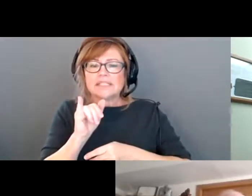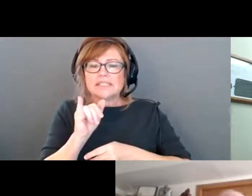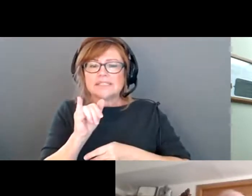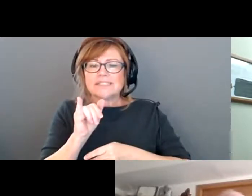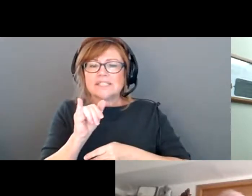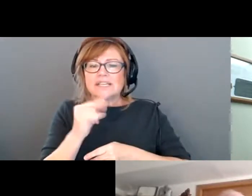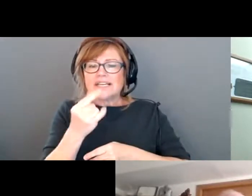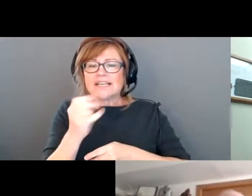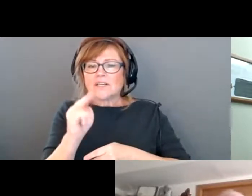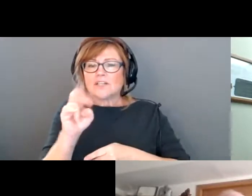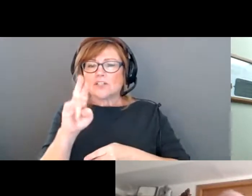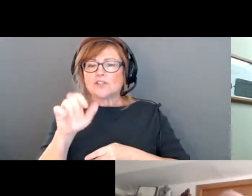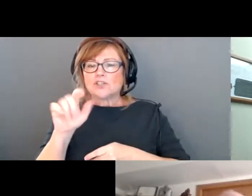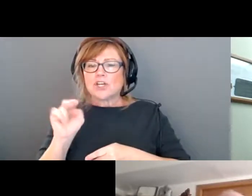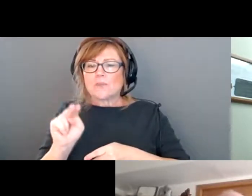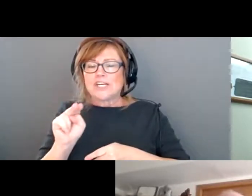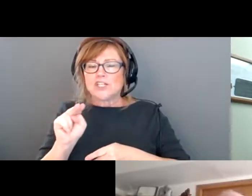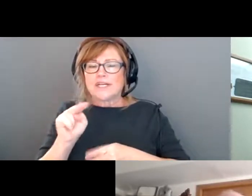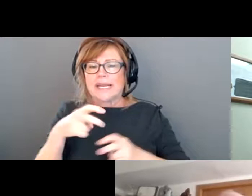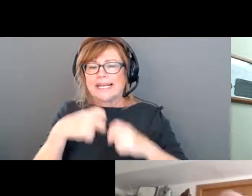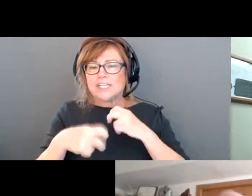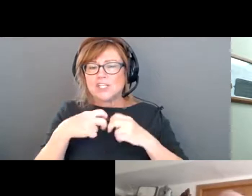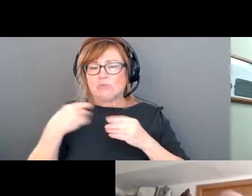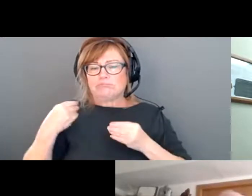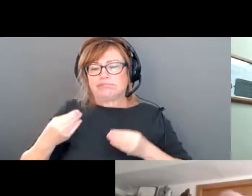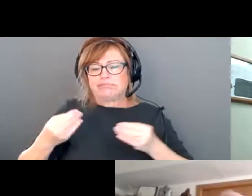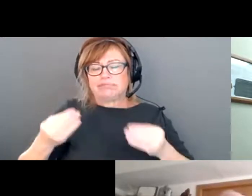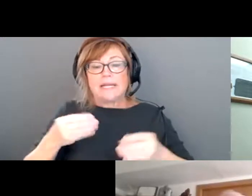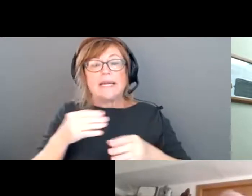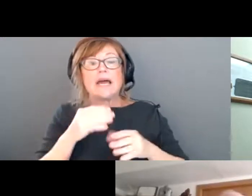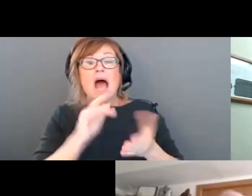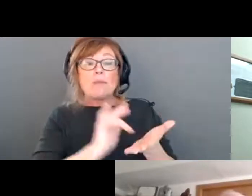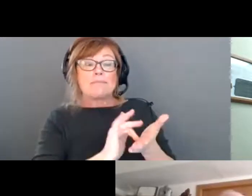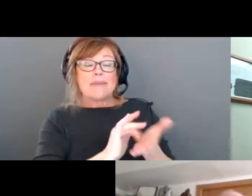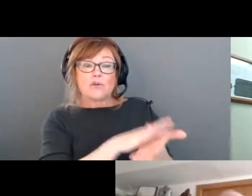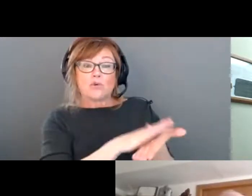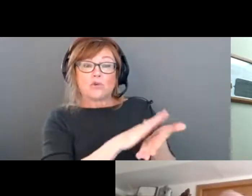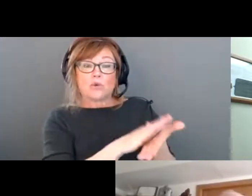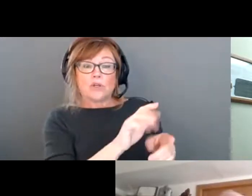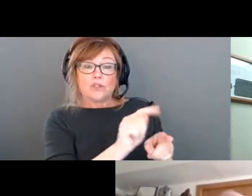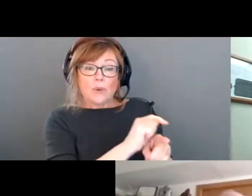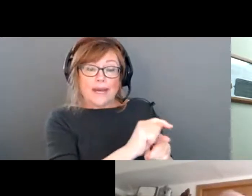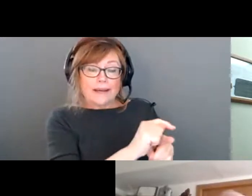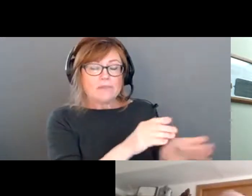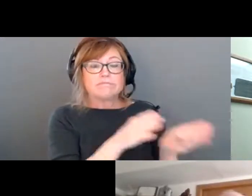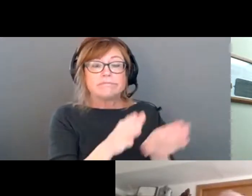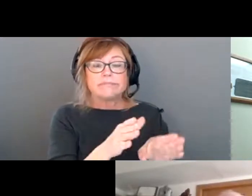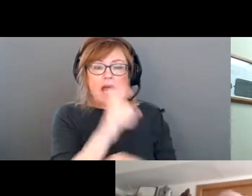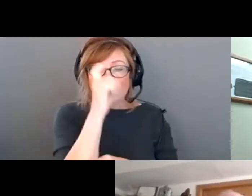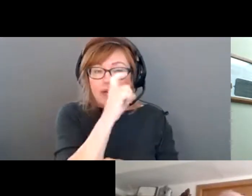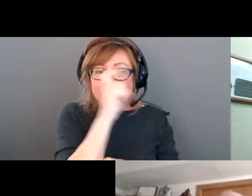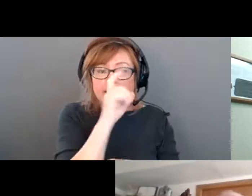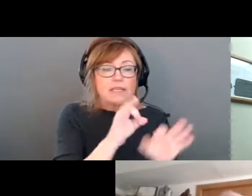generational issue. Within medical school training, within residencies in